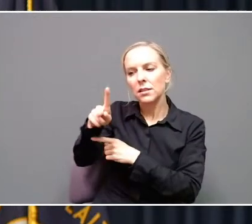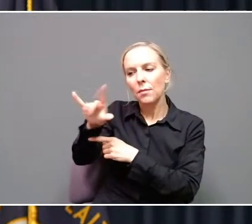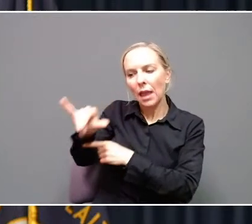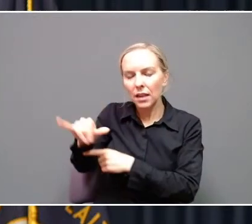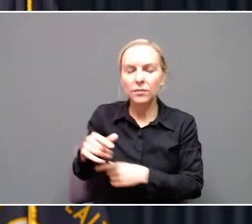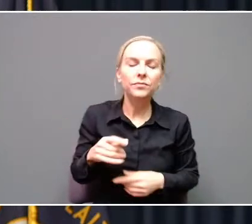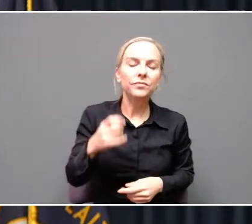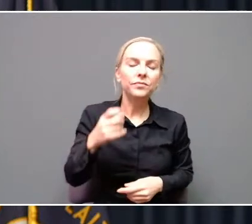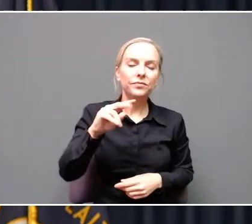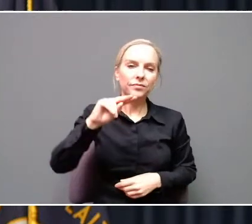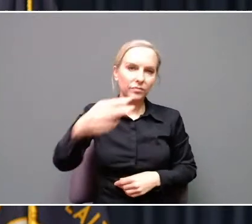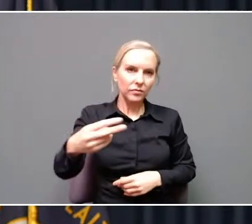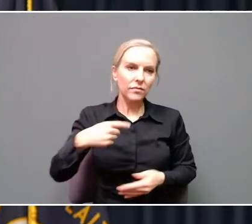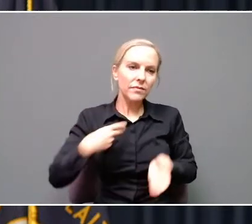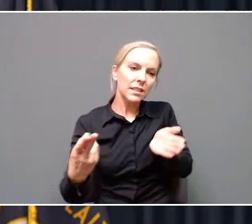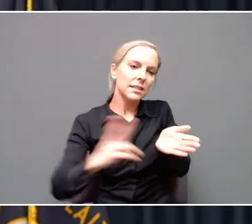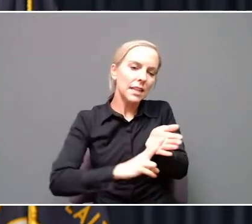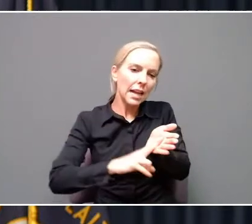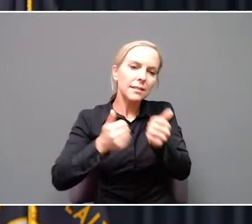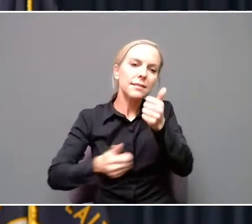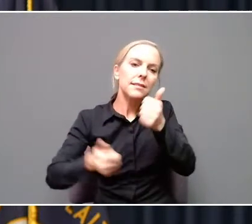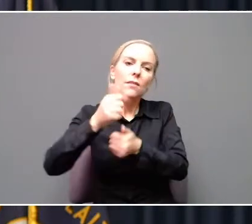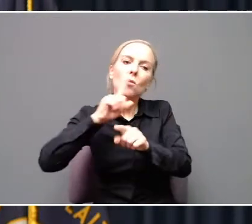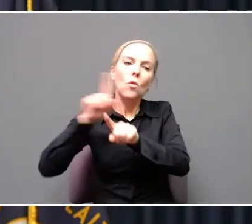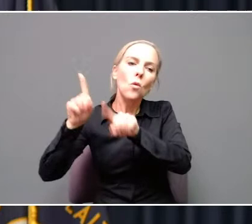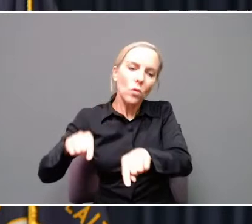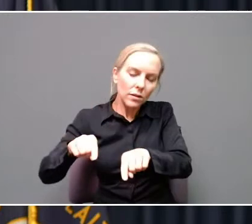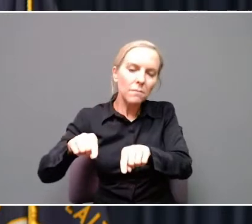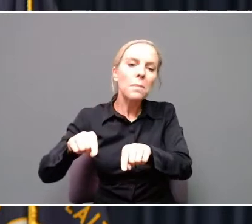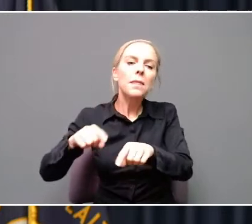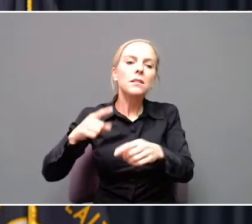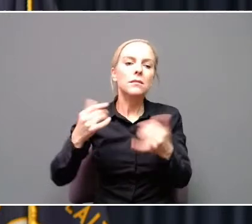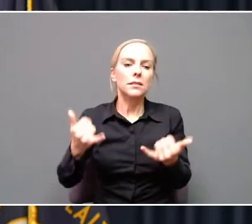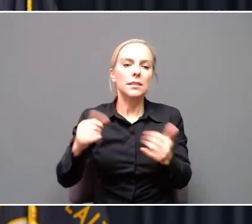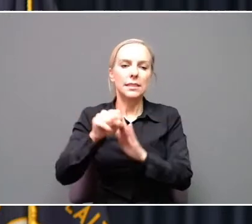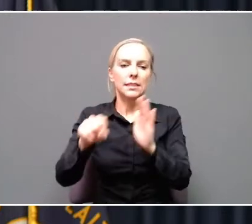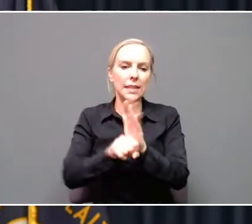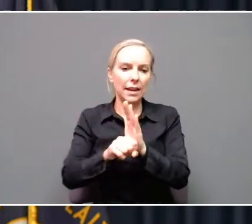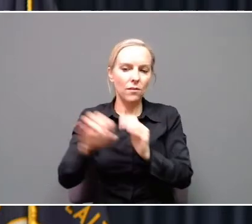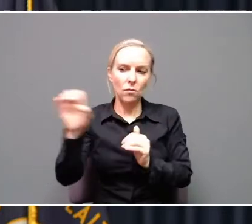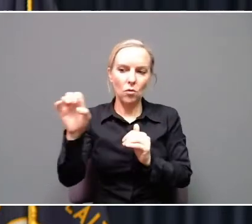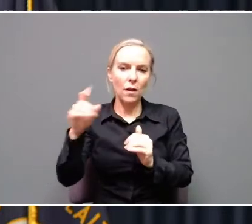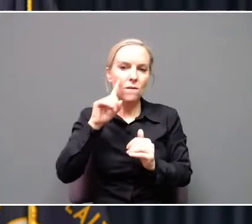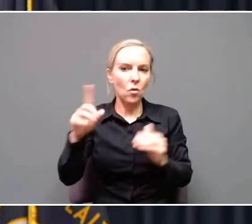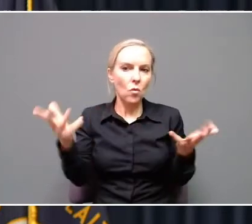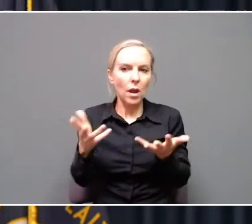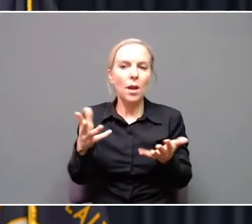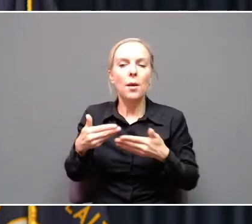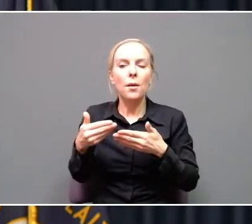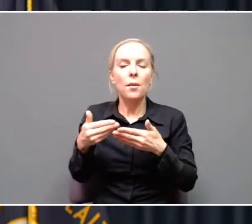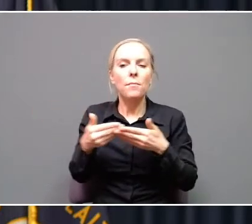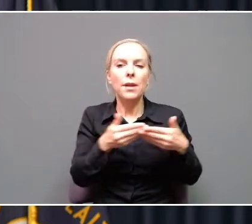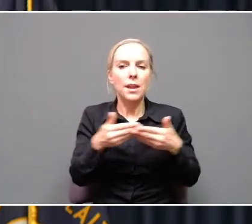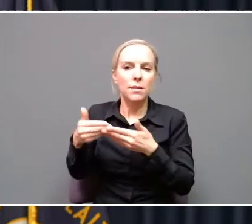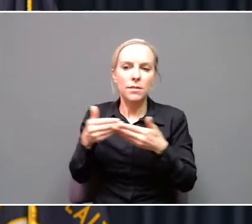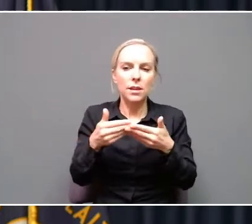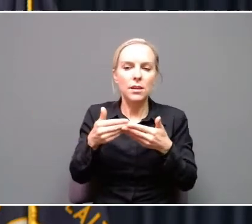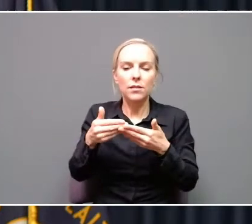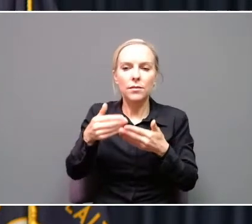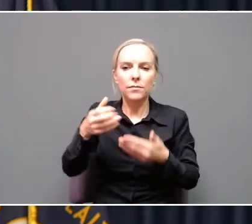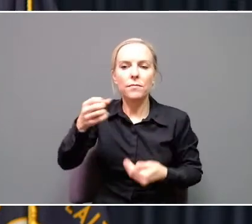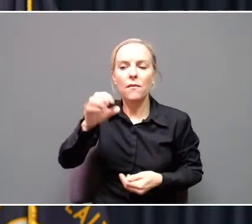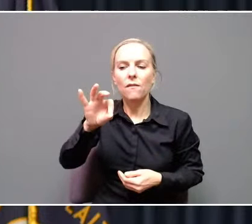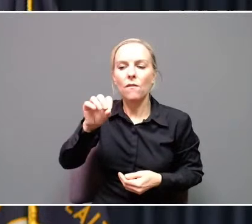signed an executive order declaring a state of emergency over baby formula. with a shortage that has impacted a number